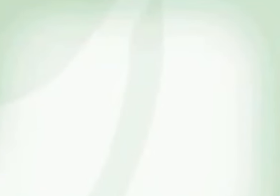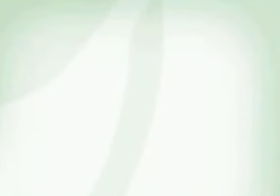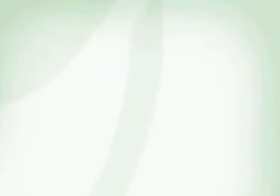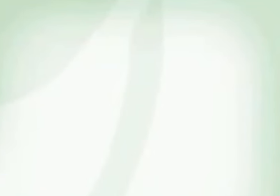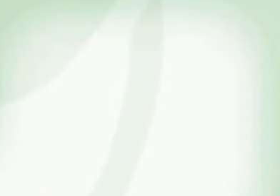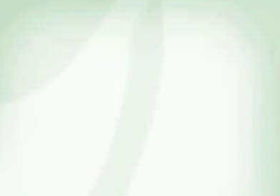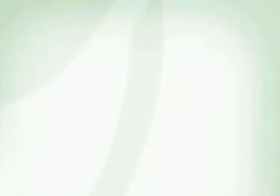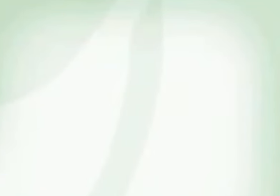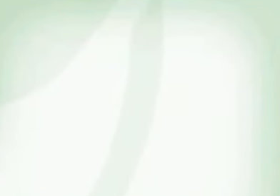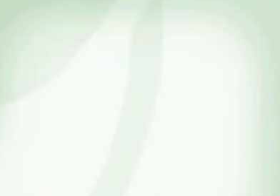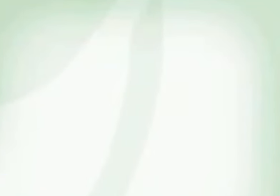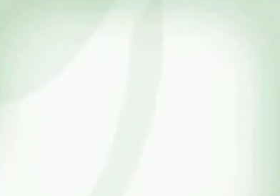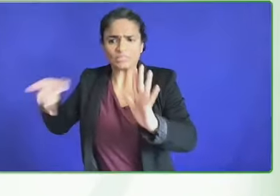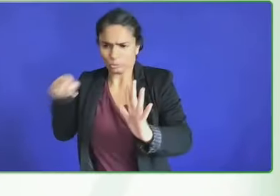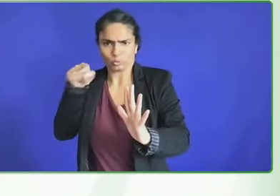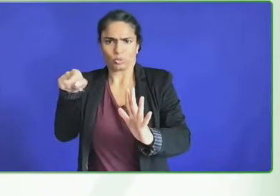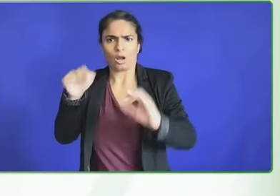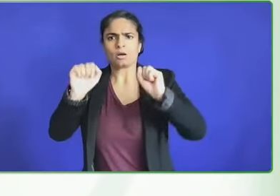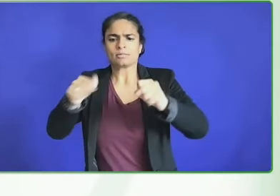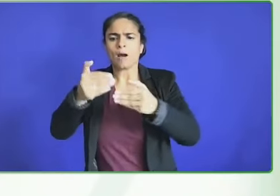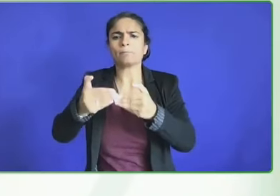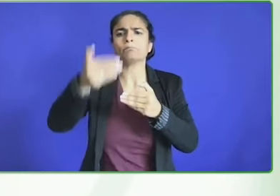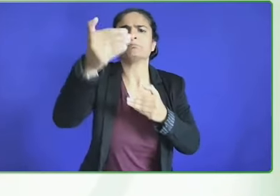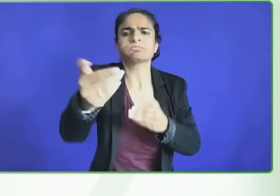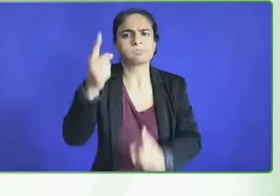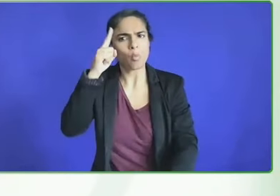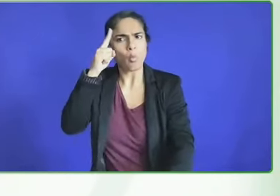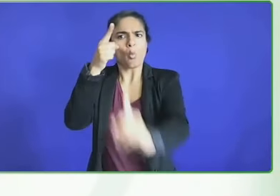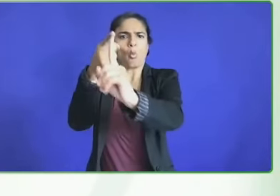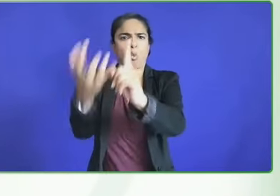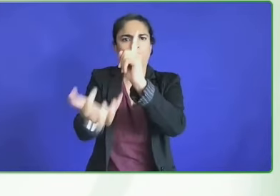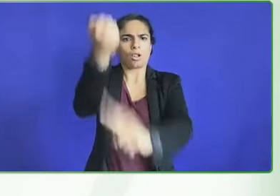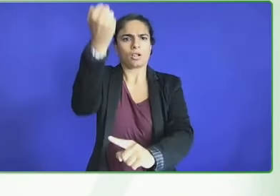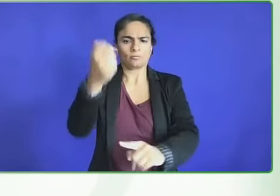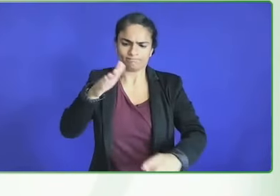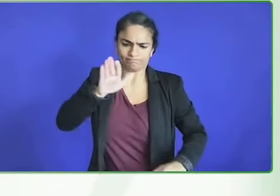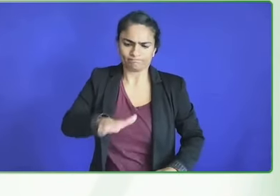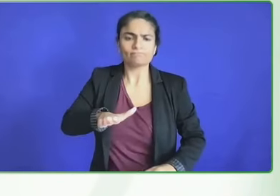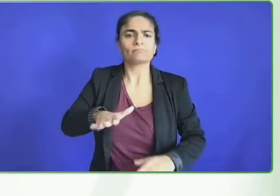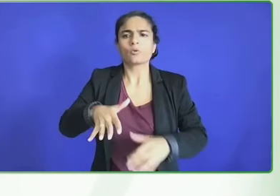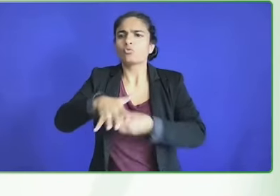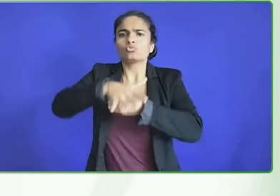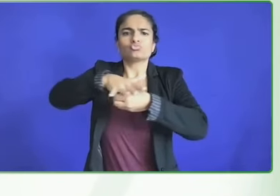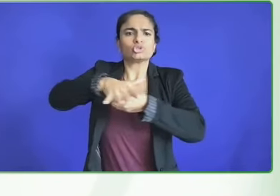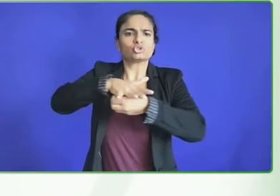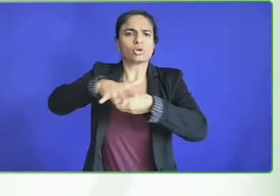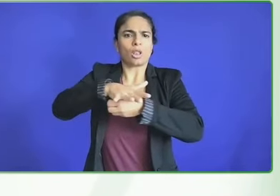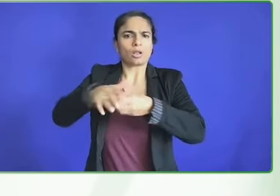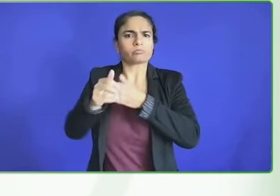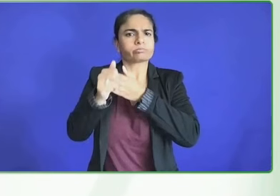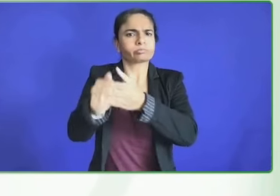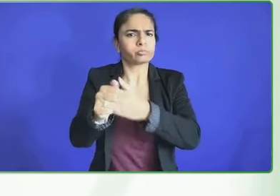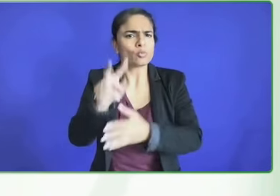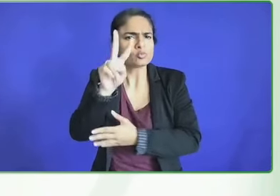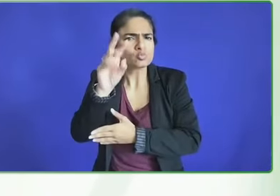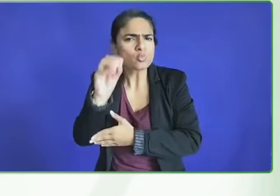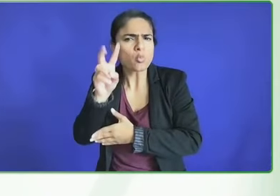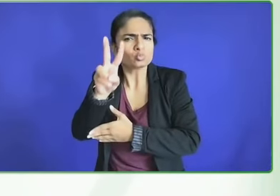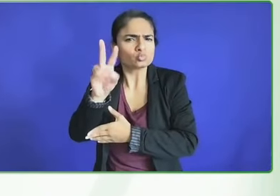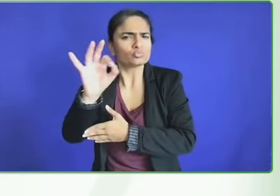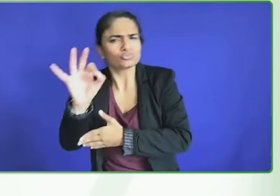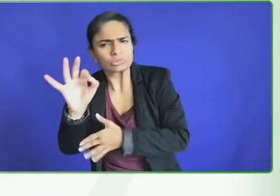So if we have SB Muniraju, have you picked up on that question? Yes, of course. The